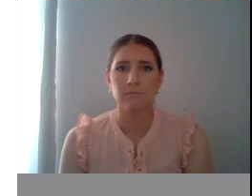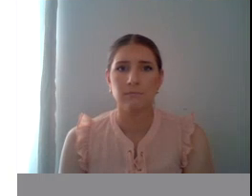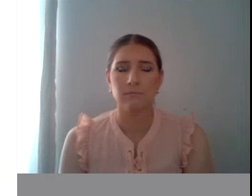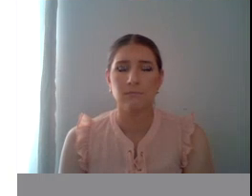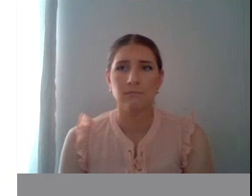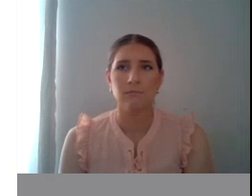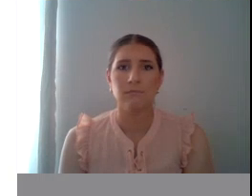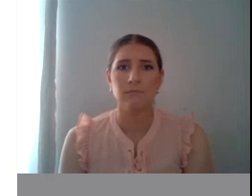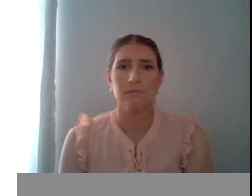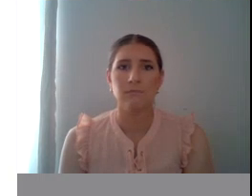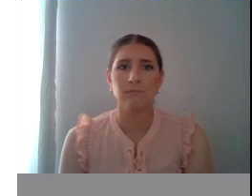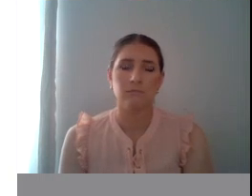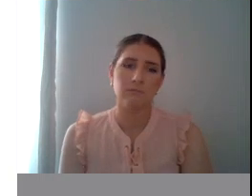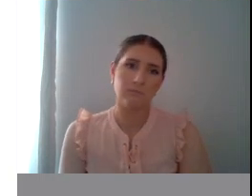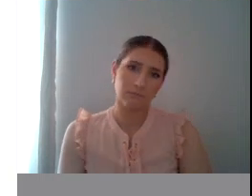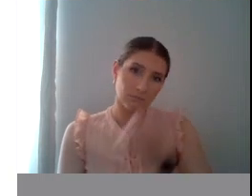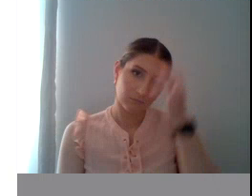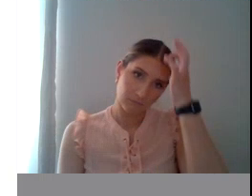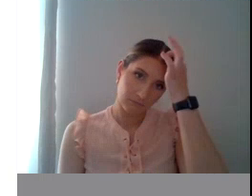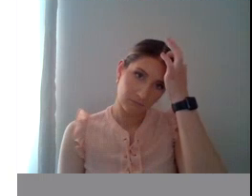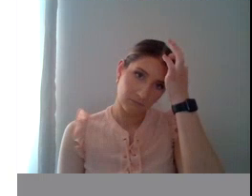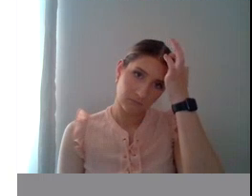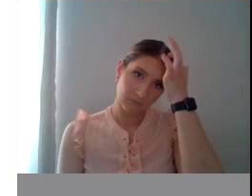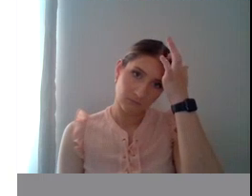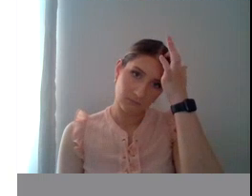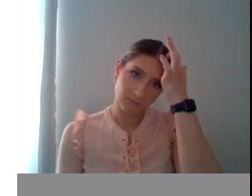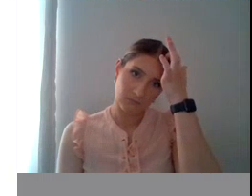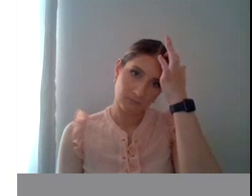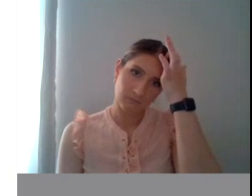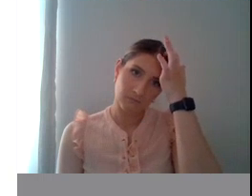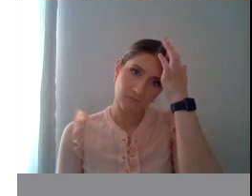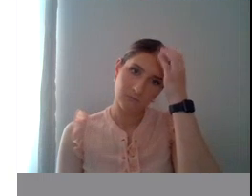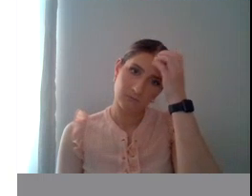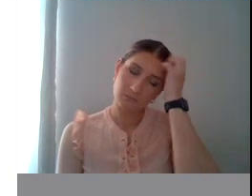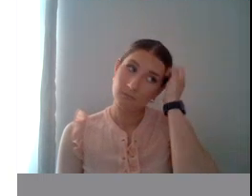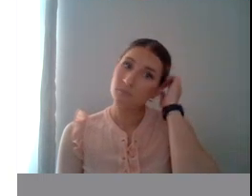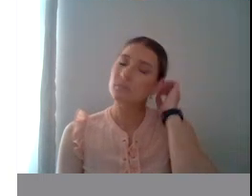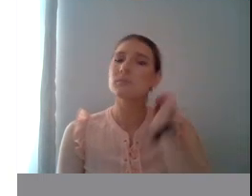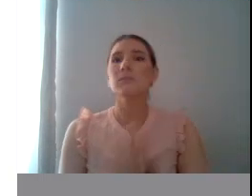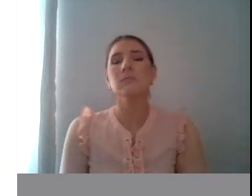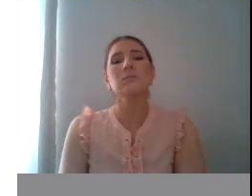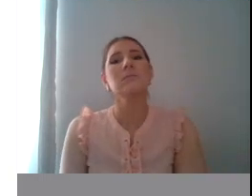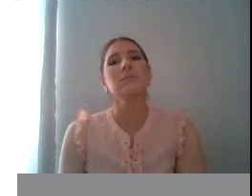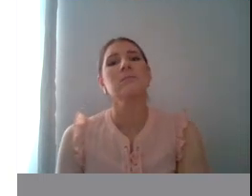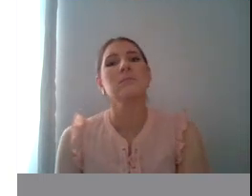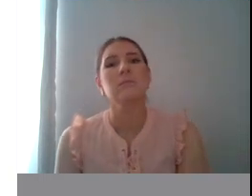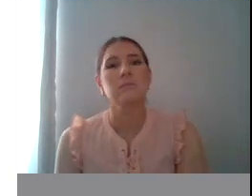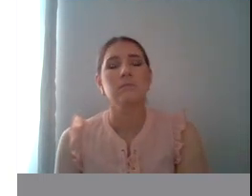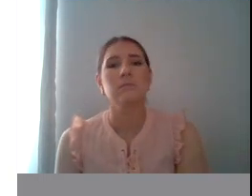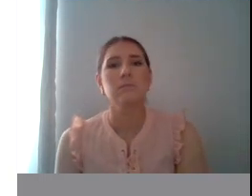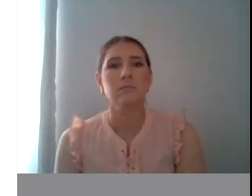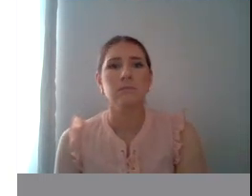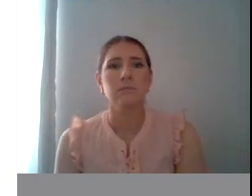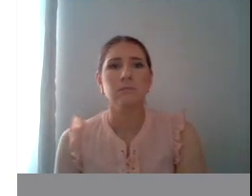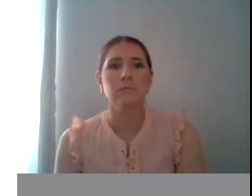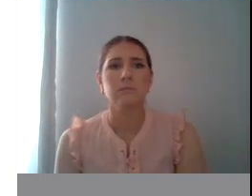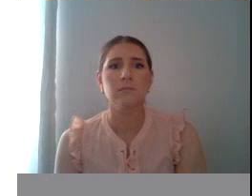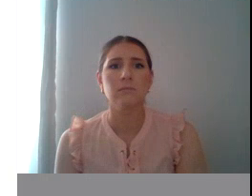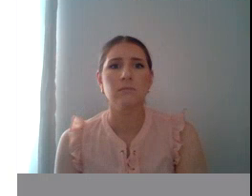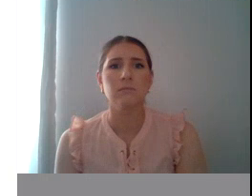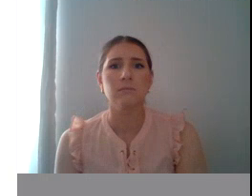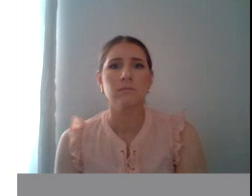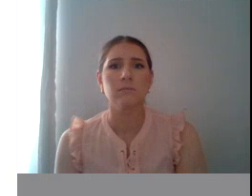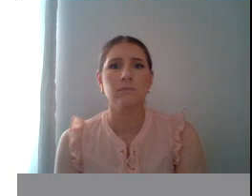of them talked about, even though they had quit smoking during pregnancy, so once they were done with the pregnancy and there were a lot of family